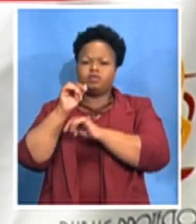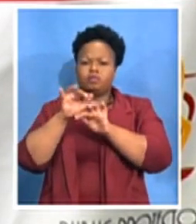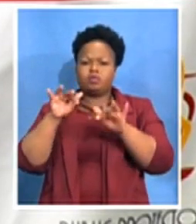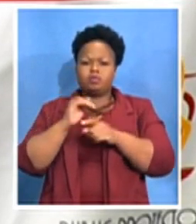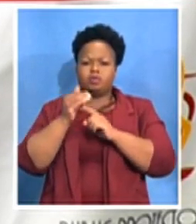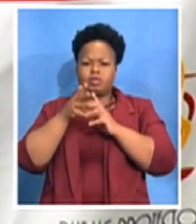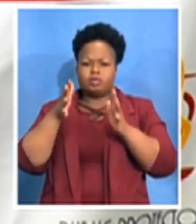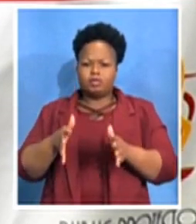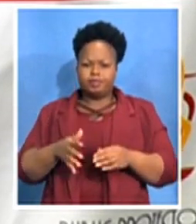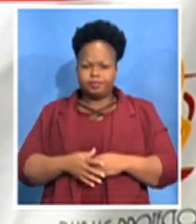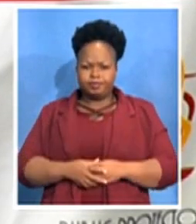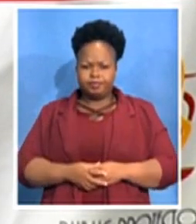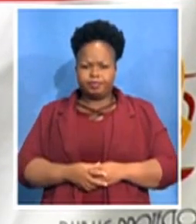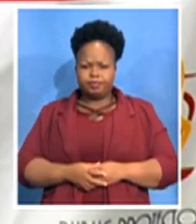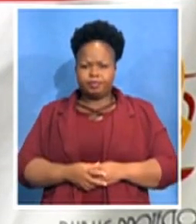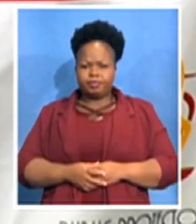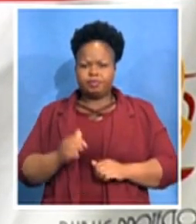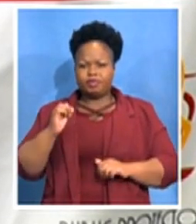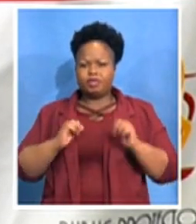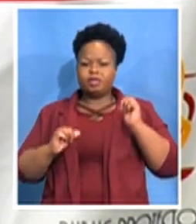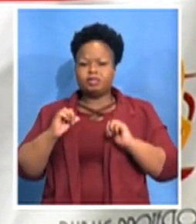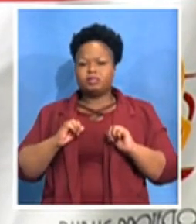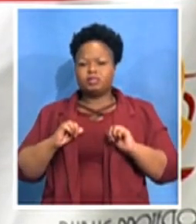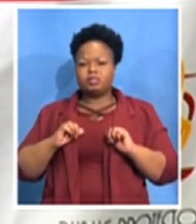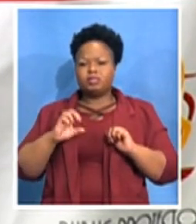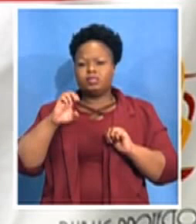Executive Officer, Ms. Mkhwebane,